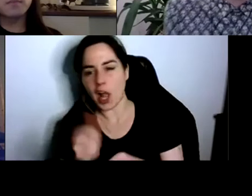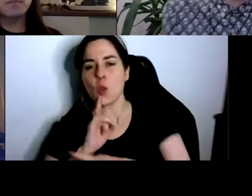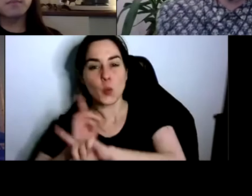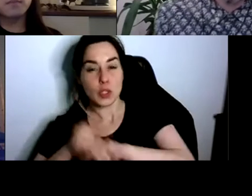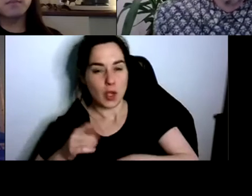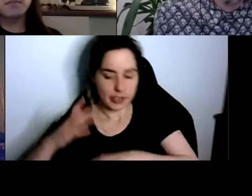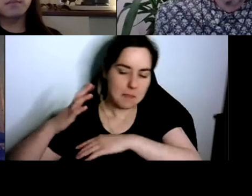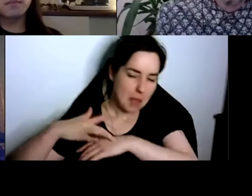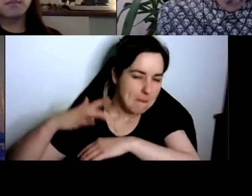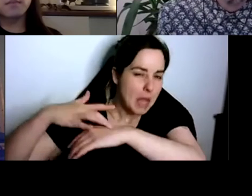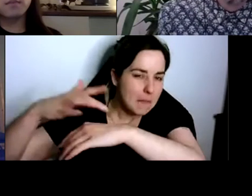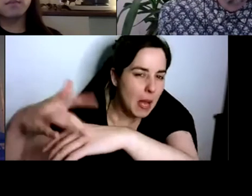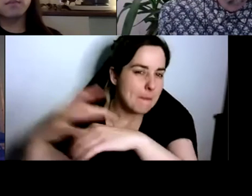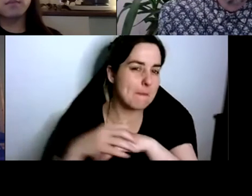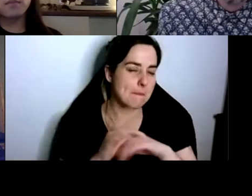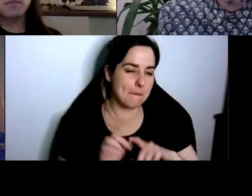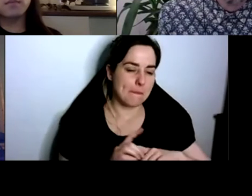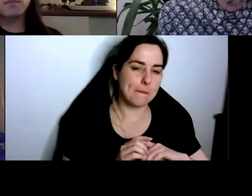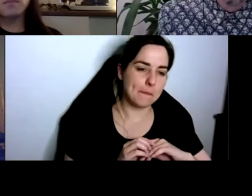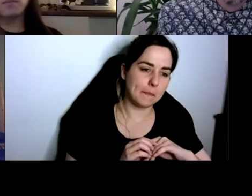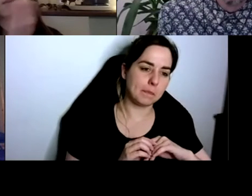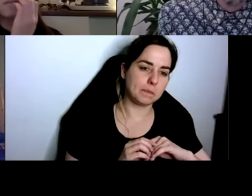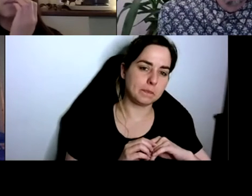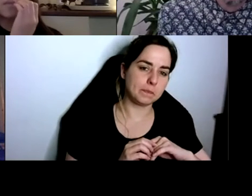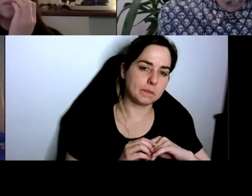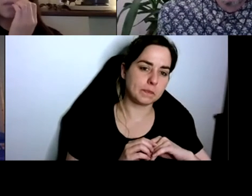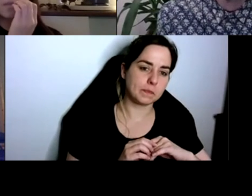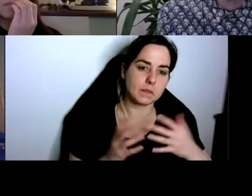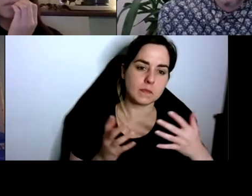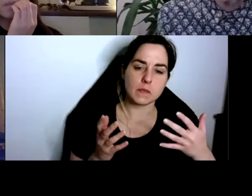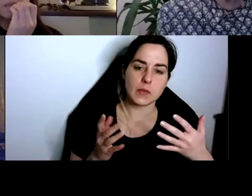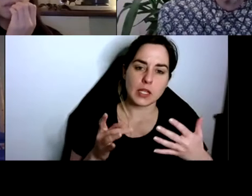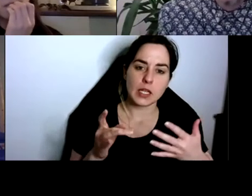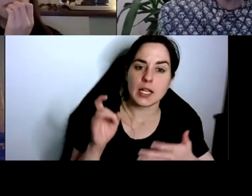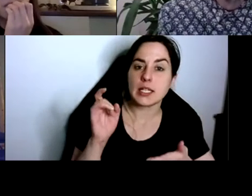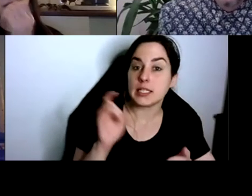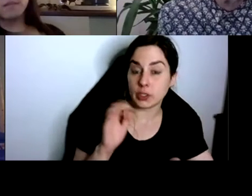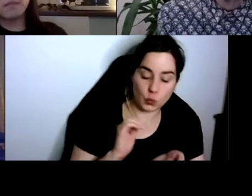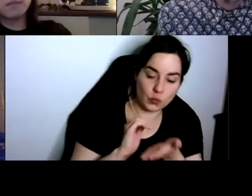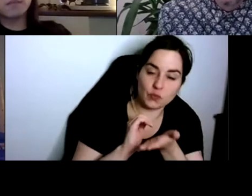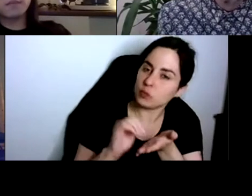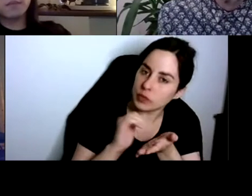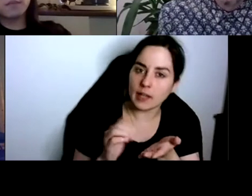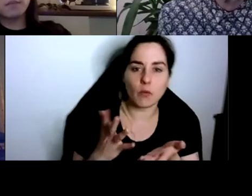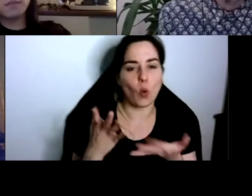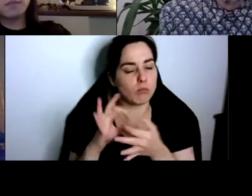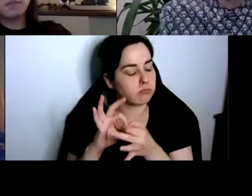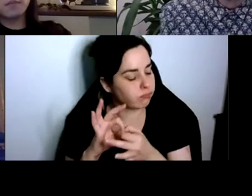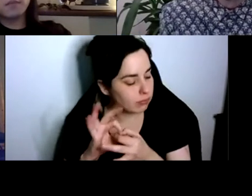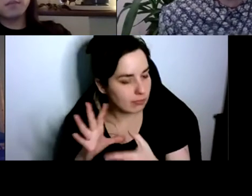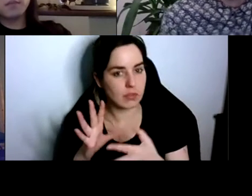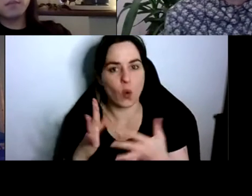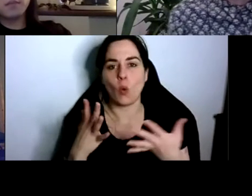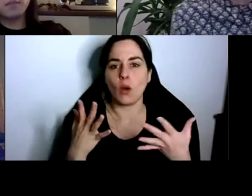of being able to forgive, or alternatively let go, or alternatively